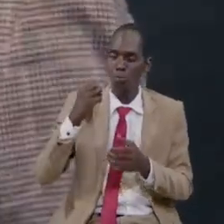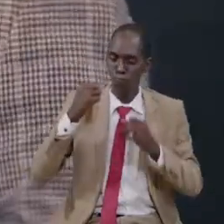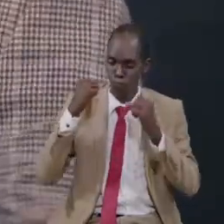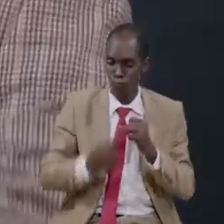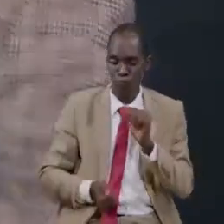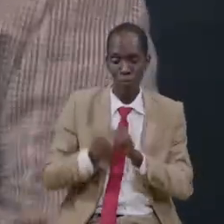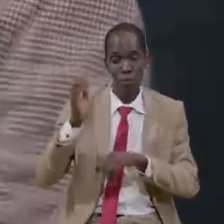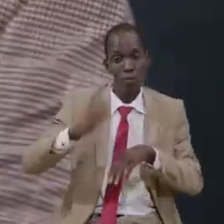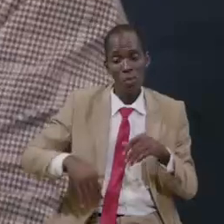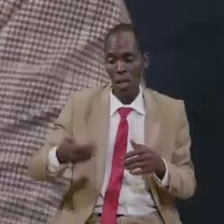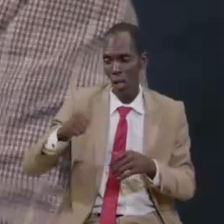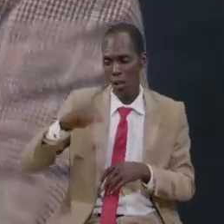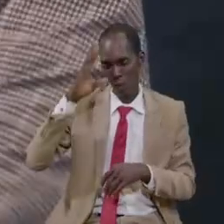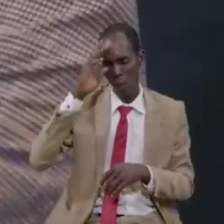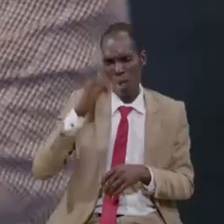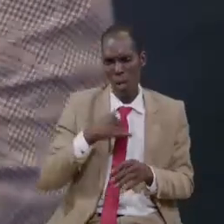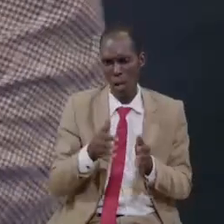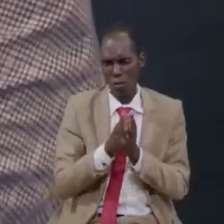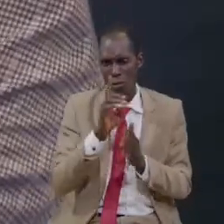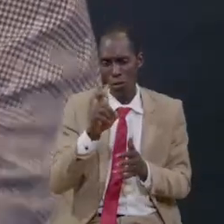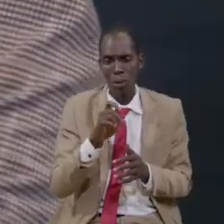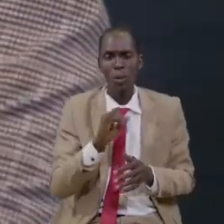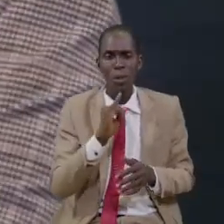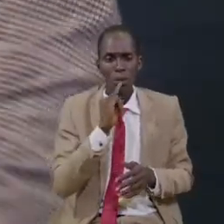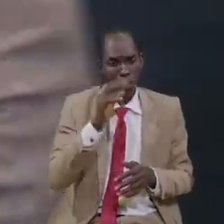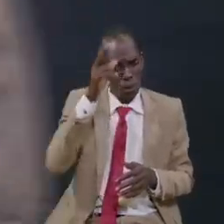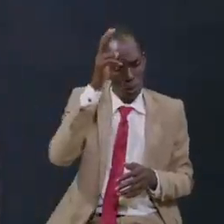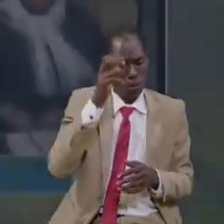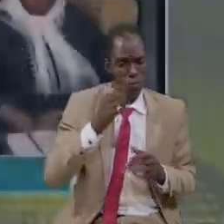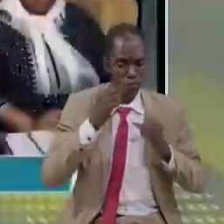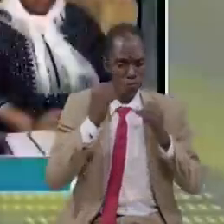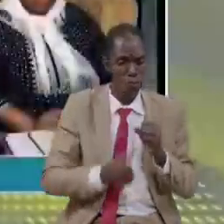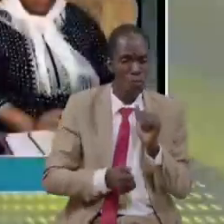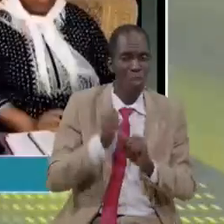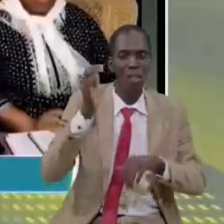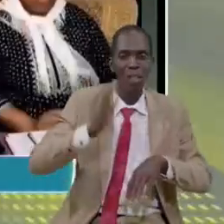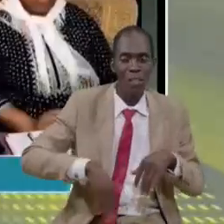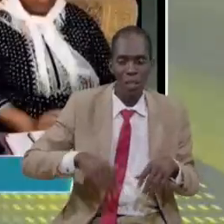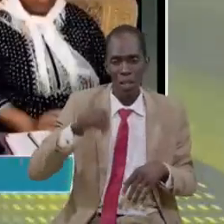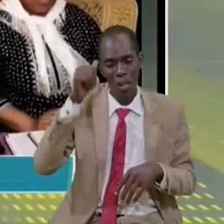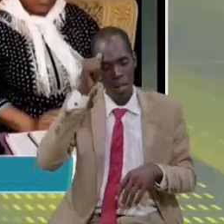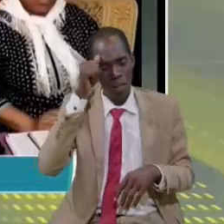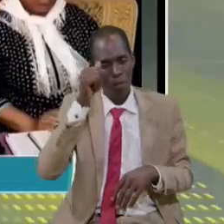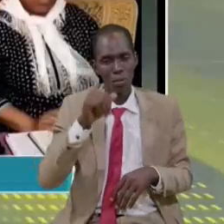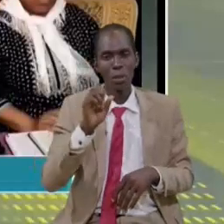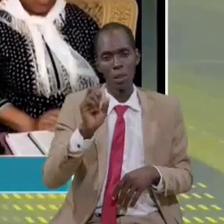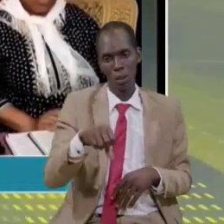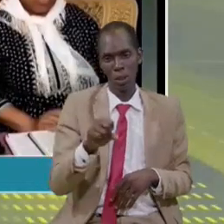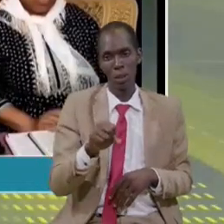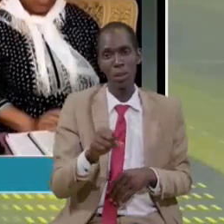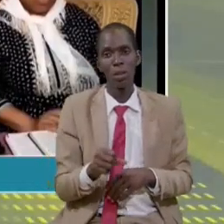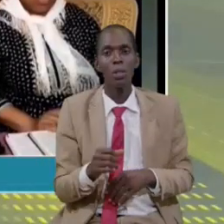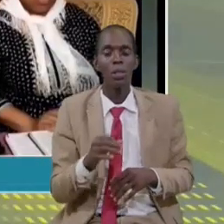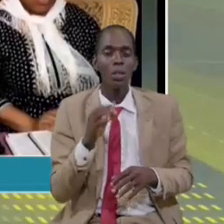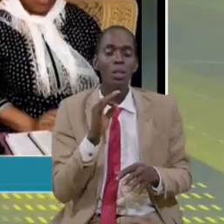obviously, Satan is stronger than all the descendants of Adam. If Satan was stronger